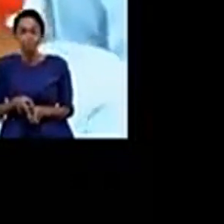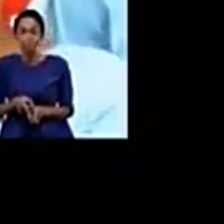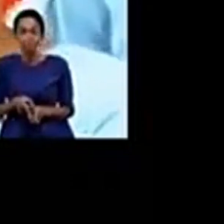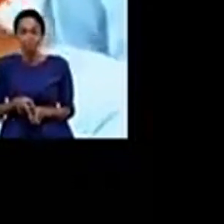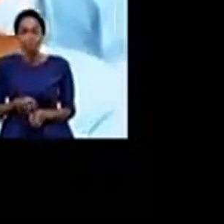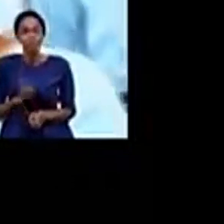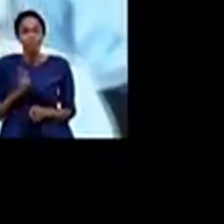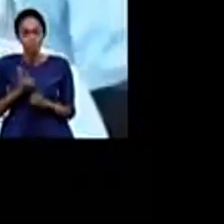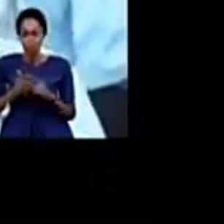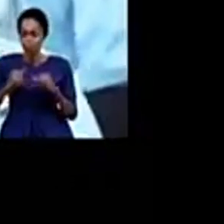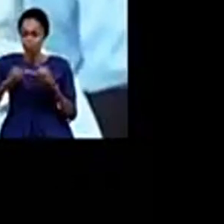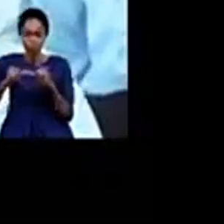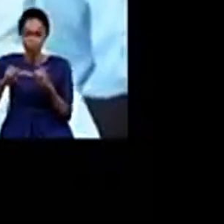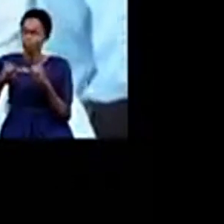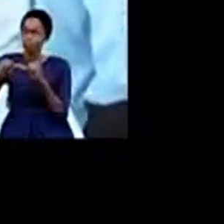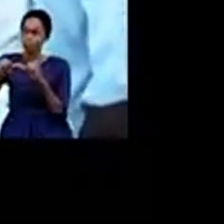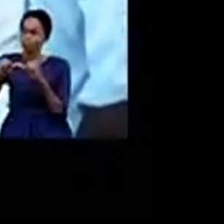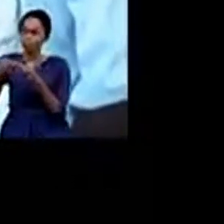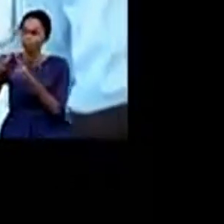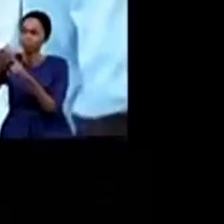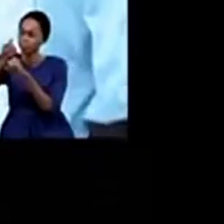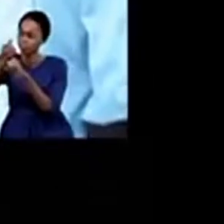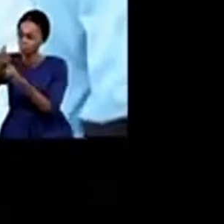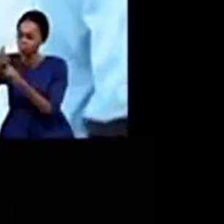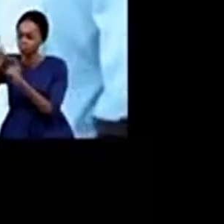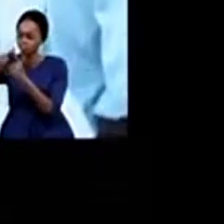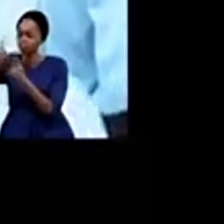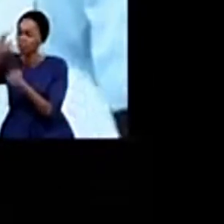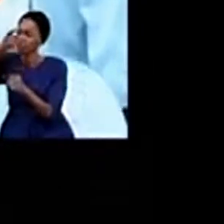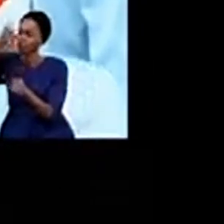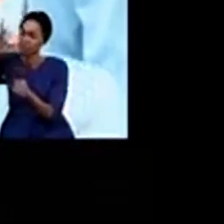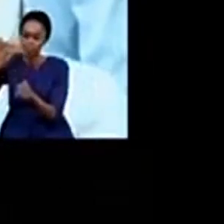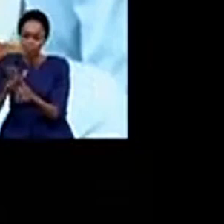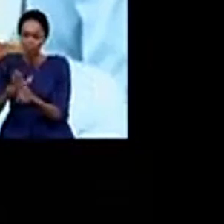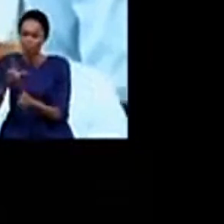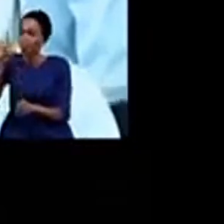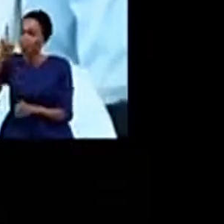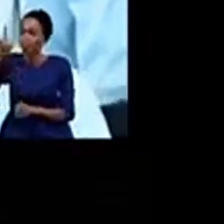vain. Just hold on to His promise.